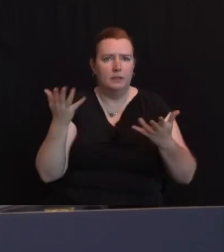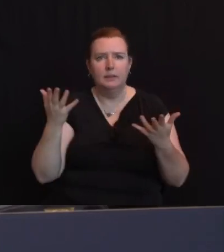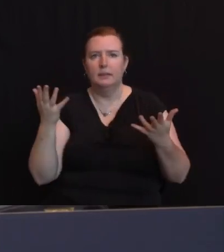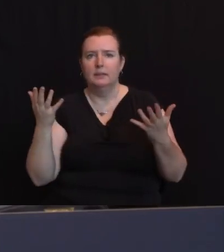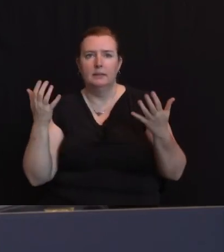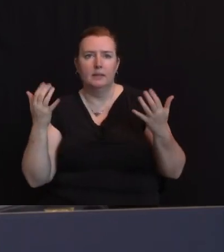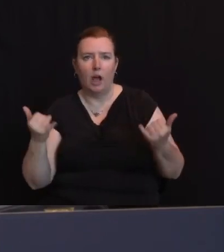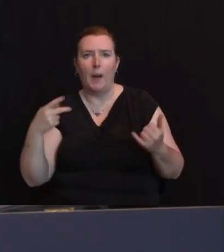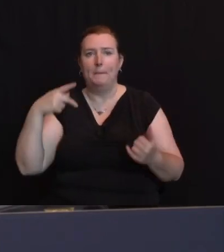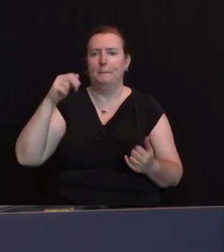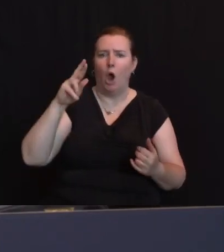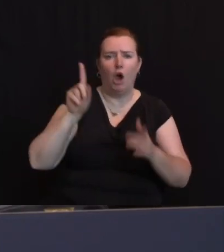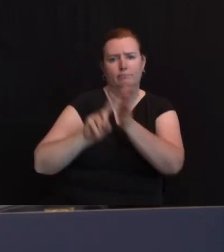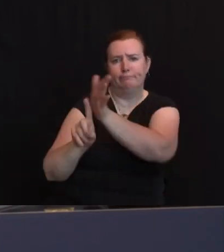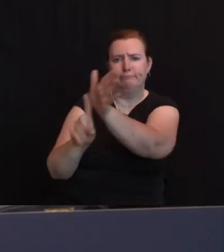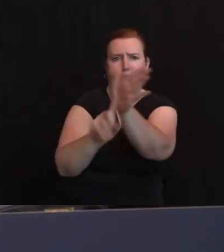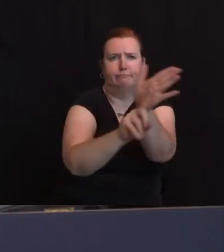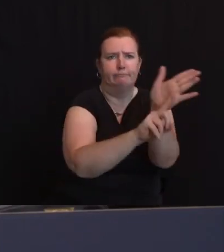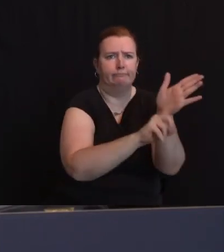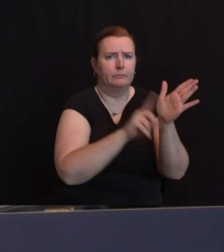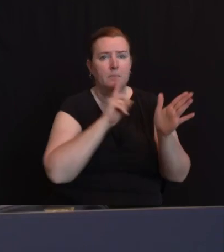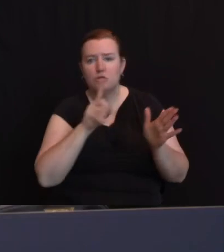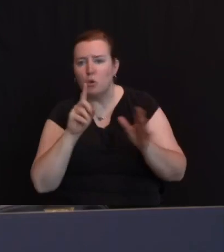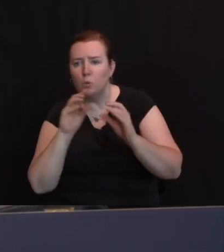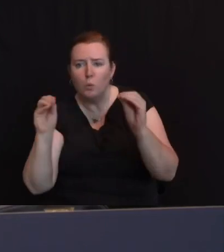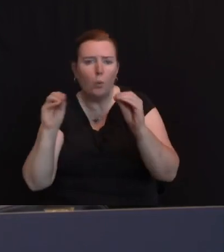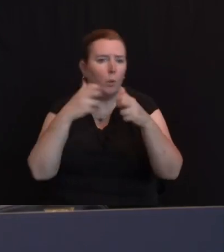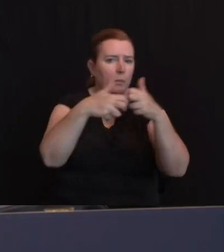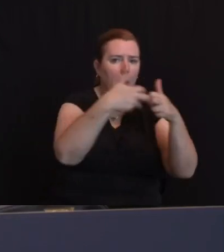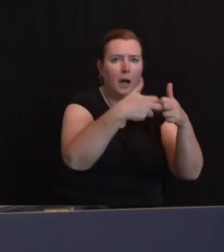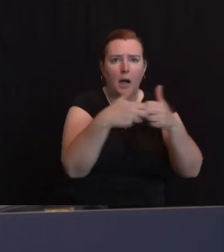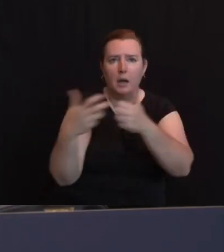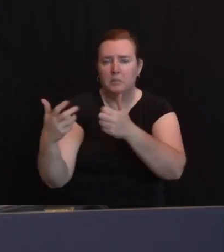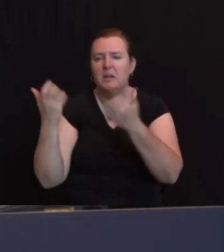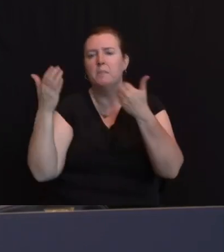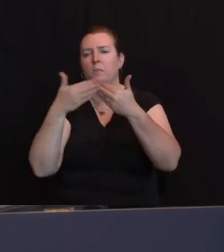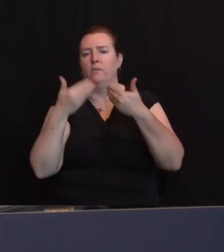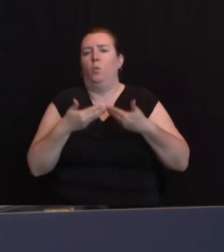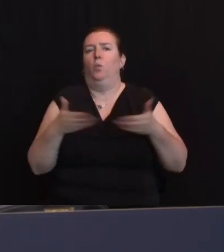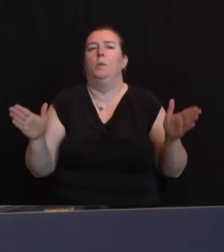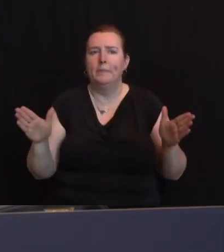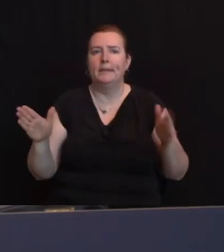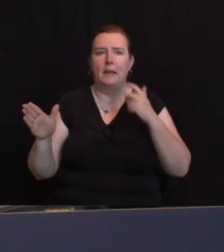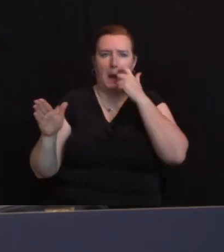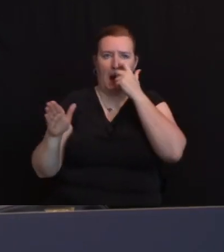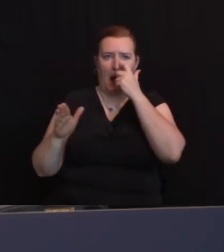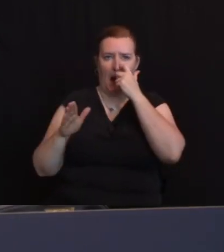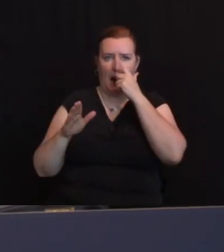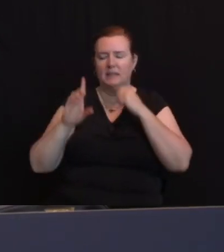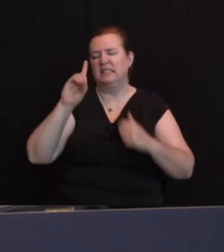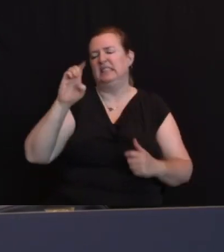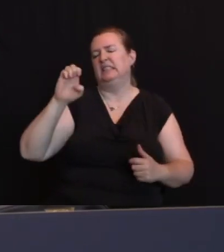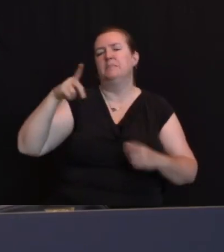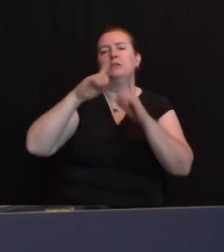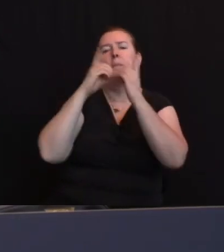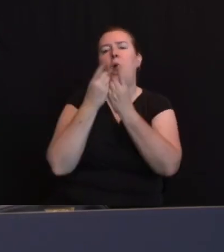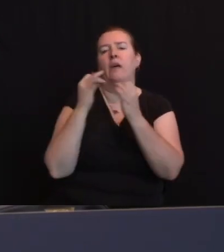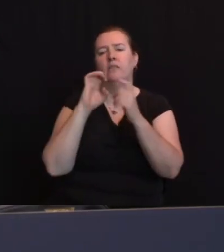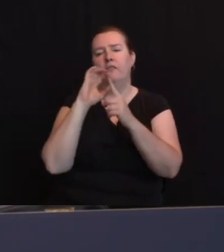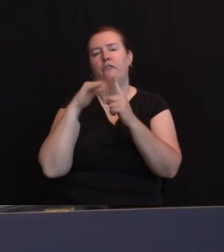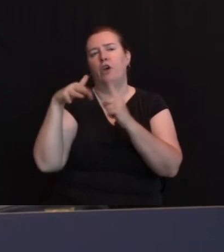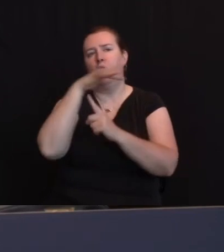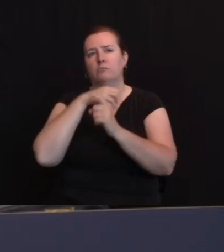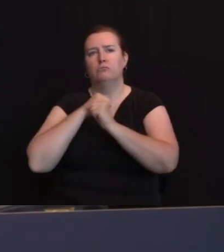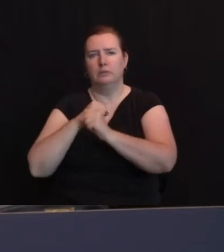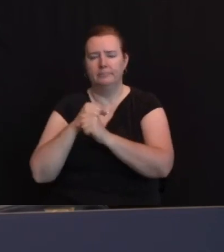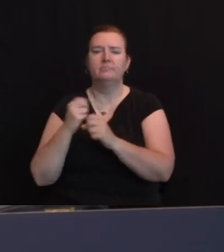and found to be without debris issues. DEP is also involved with the beach assessments that always happen after a storm like this, as